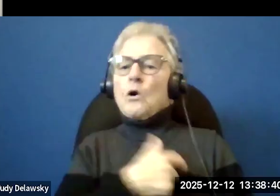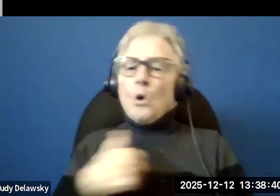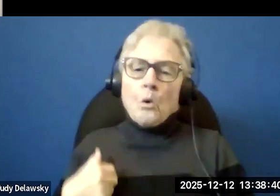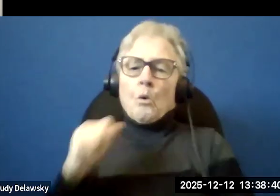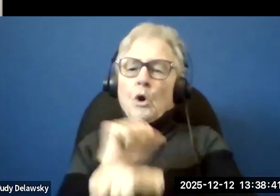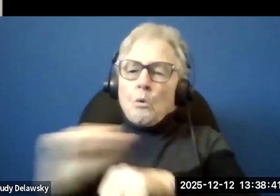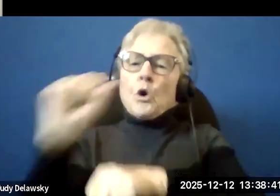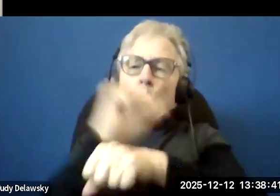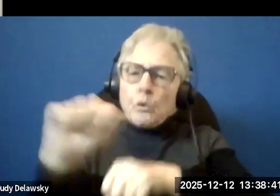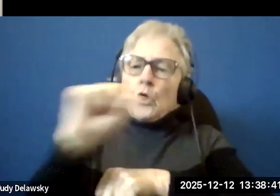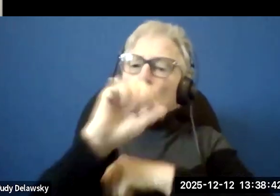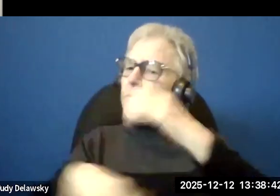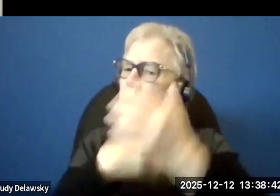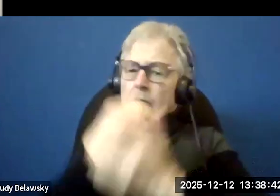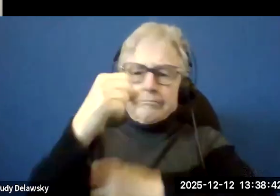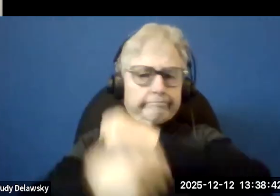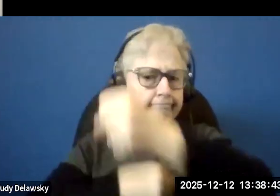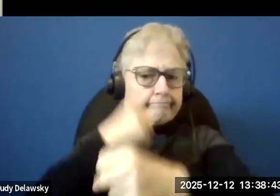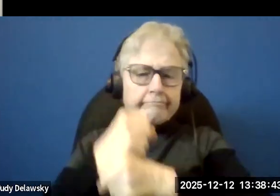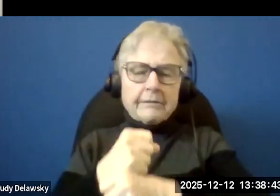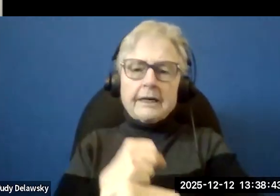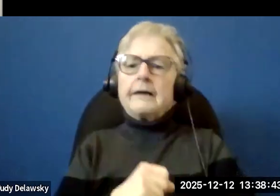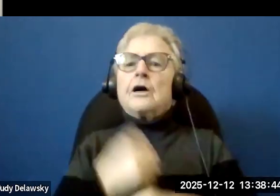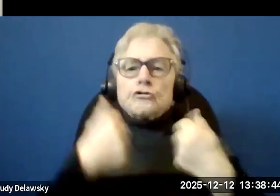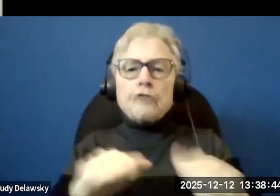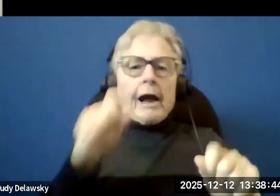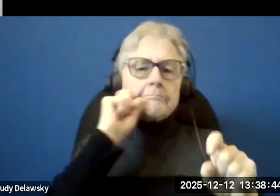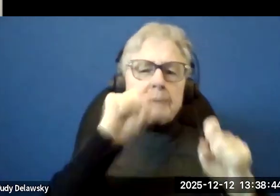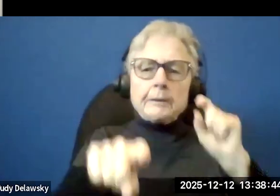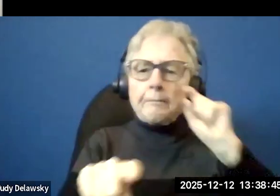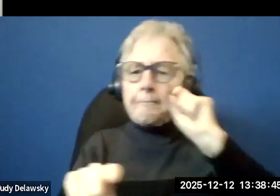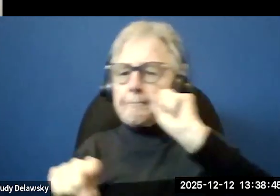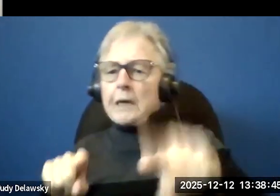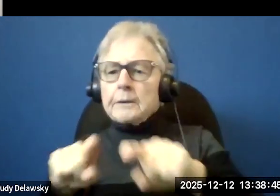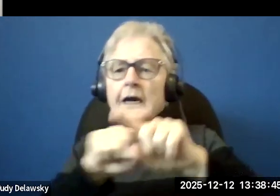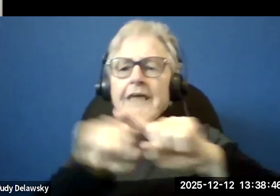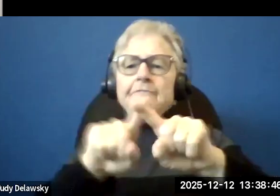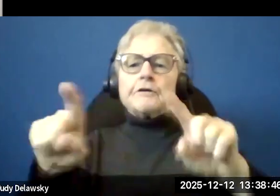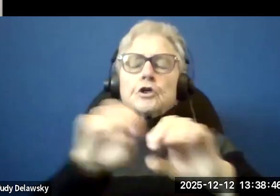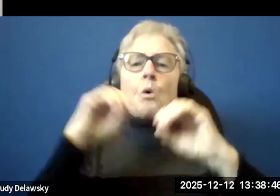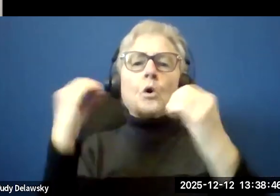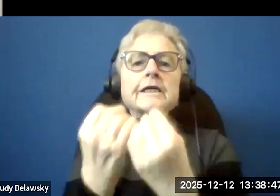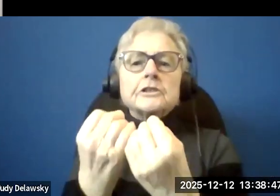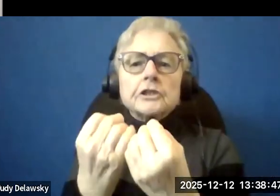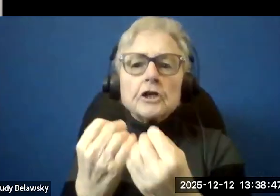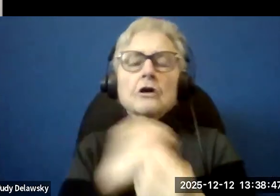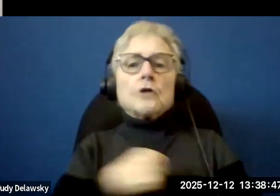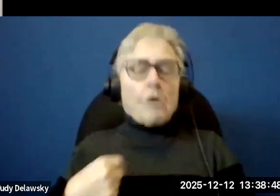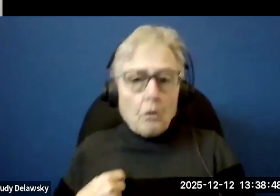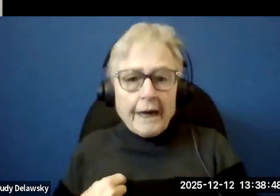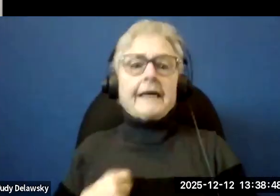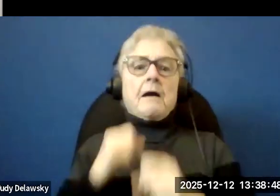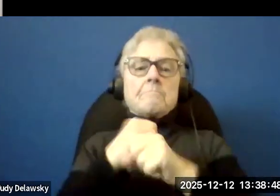to identify different organizations that we can be partnering with so that we're making those calls as soon as we're hearing about